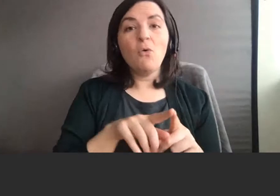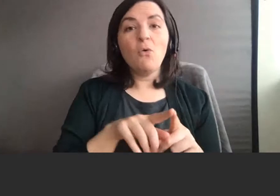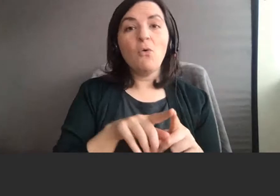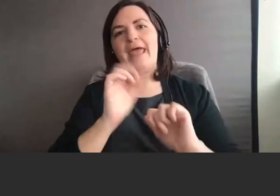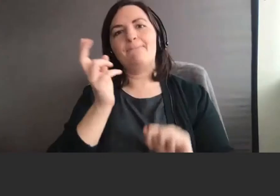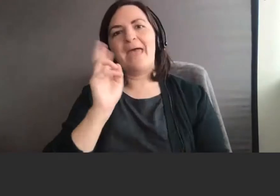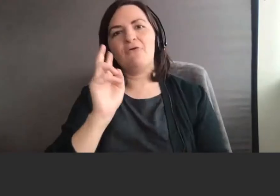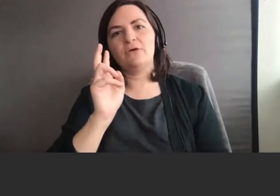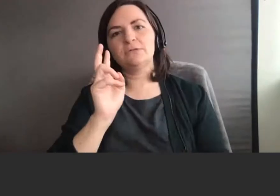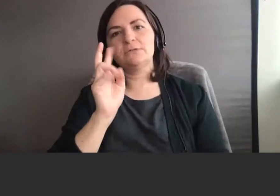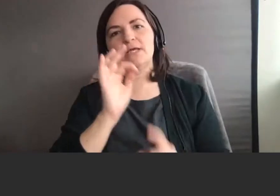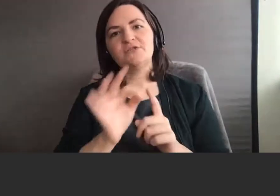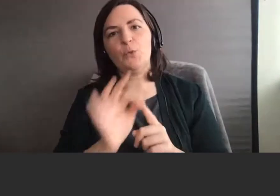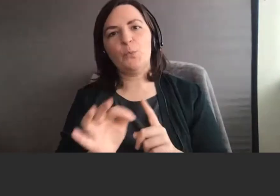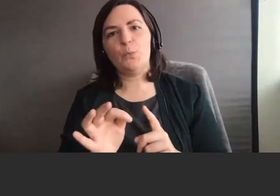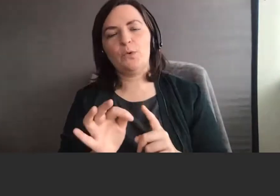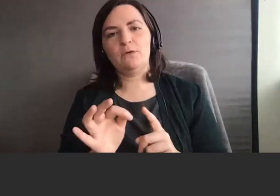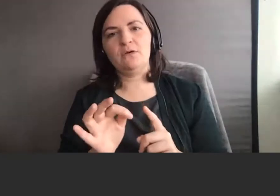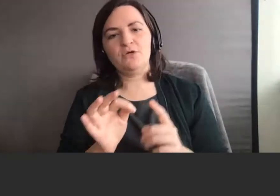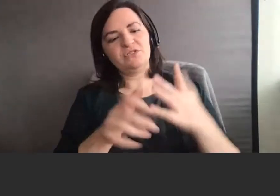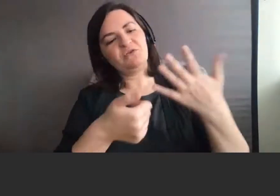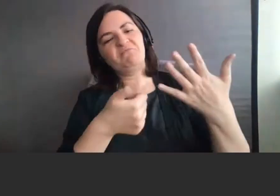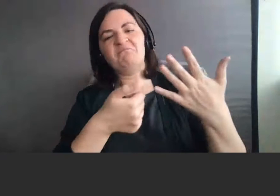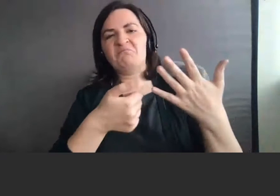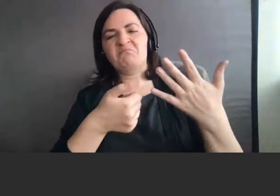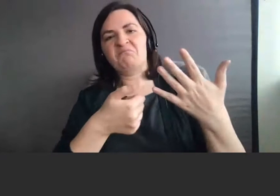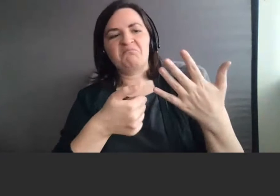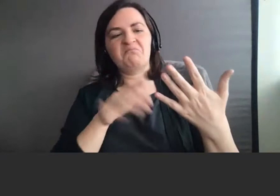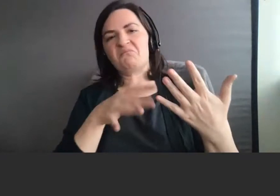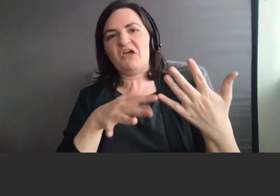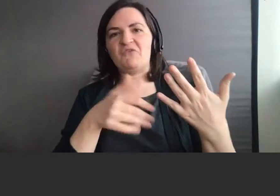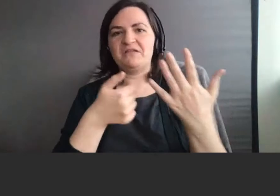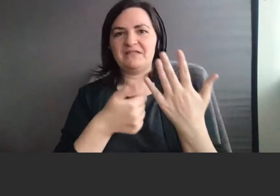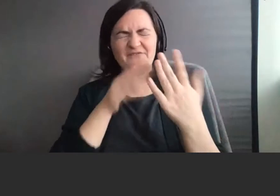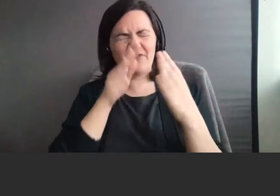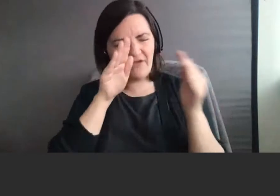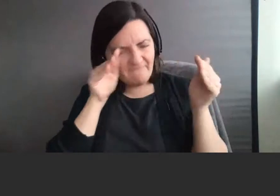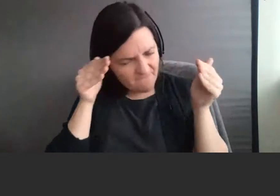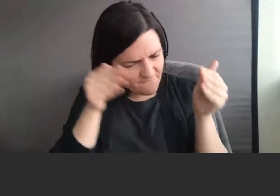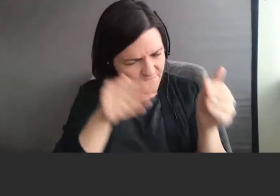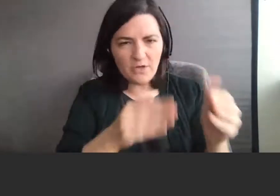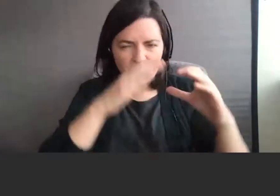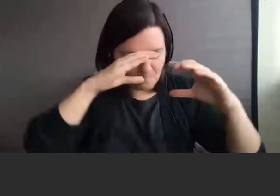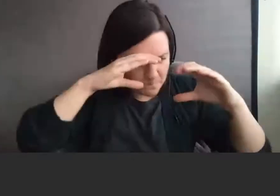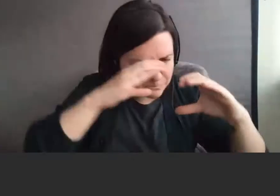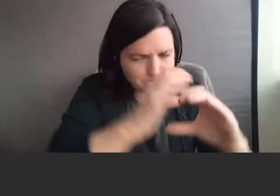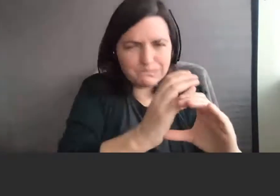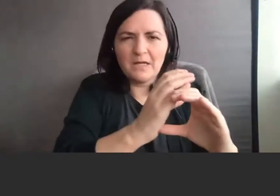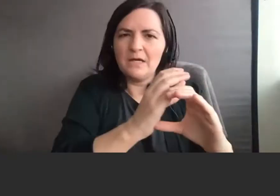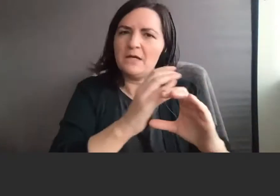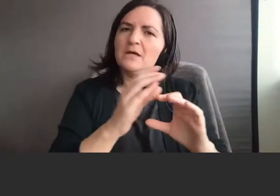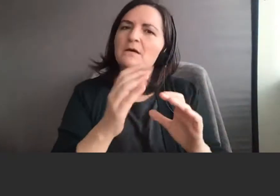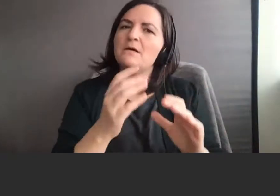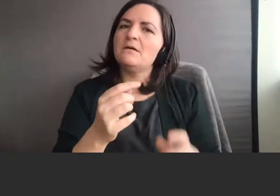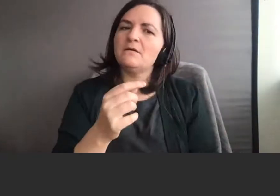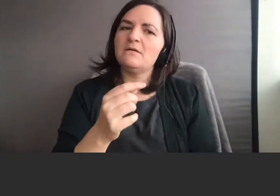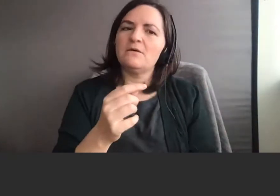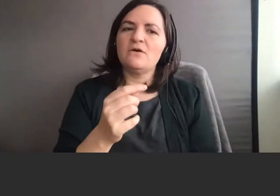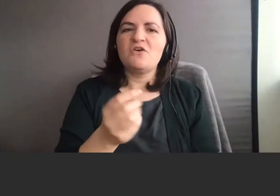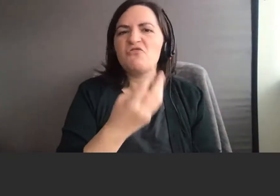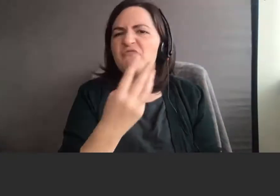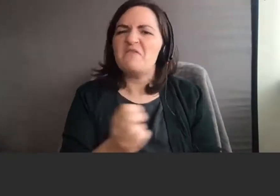pupil's parents. So that's with a very focused piece of research. I might have 3 or 4